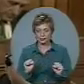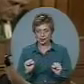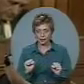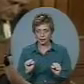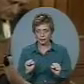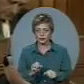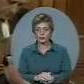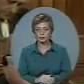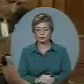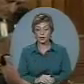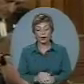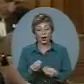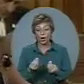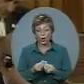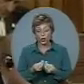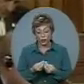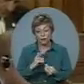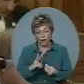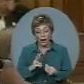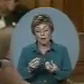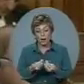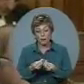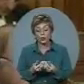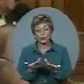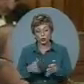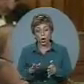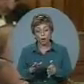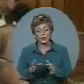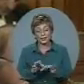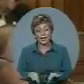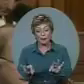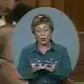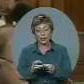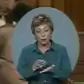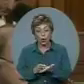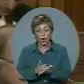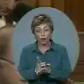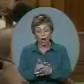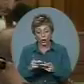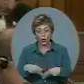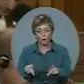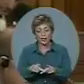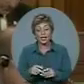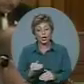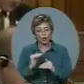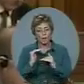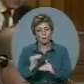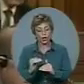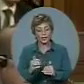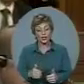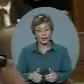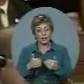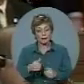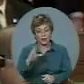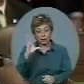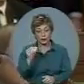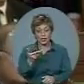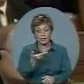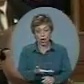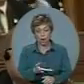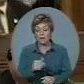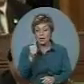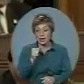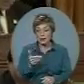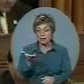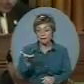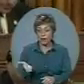of a country than to protect the human lives under its duty, including war detainees. It's clear